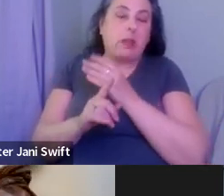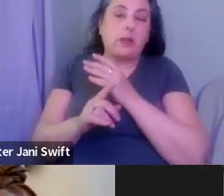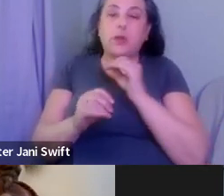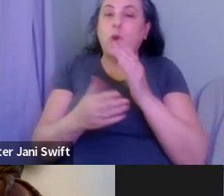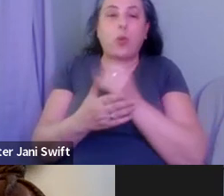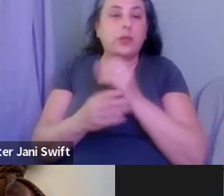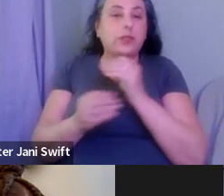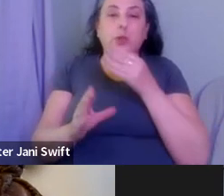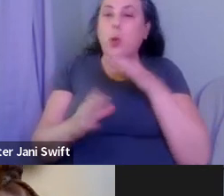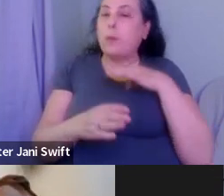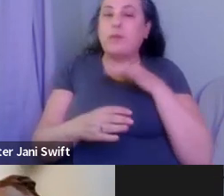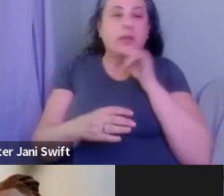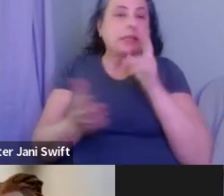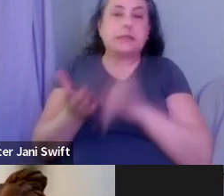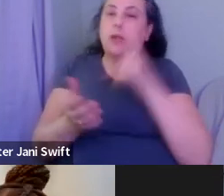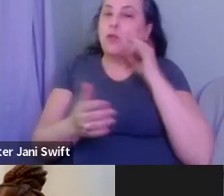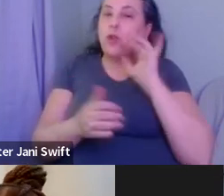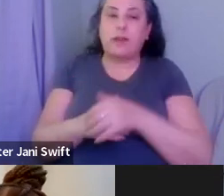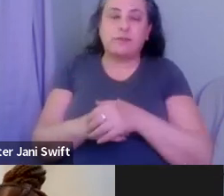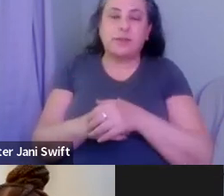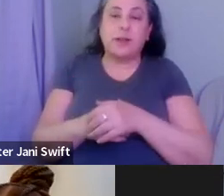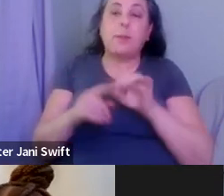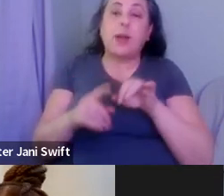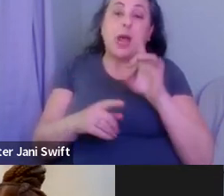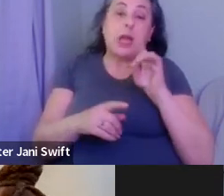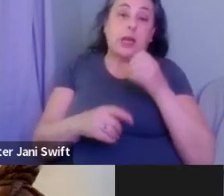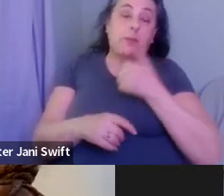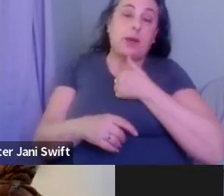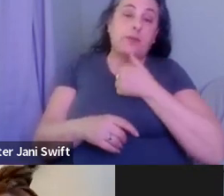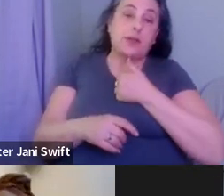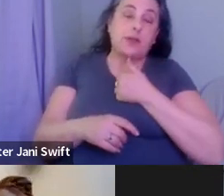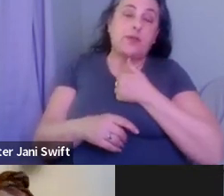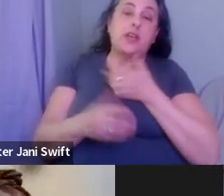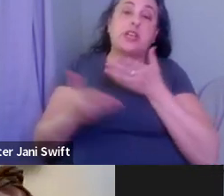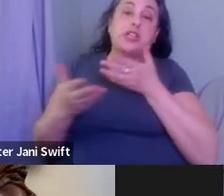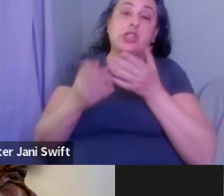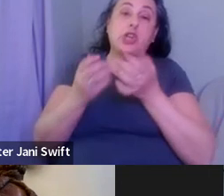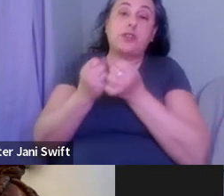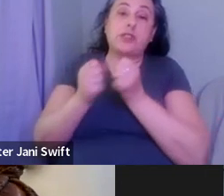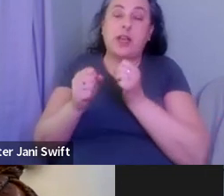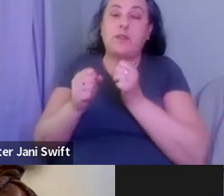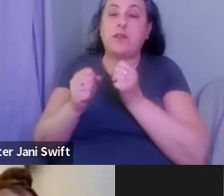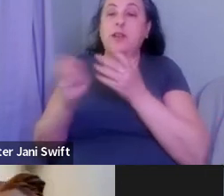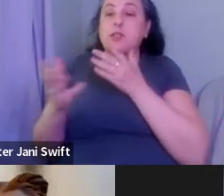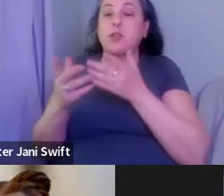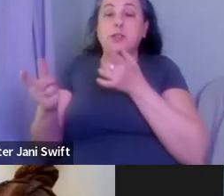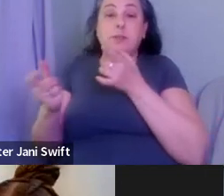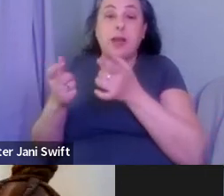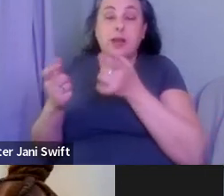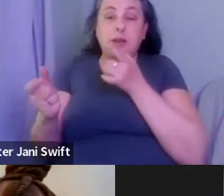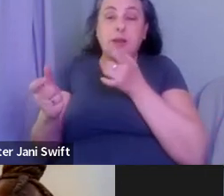I did not sign up for that, but I did myself have a serve safe in service management,